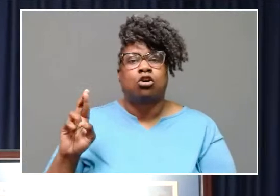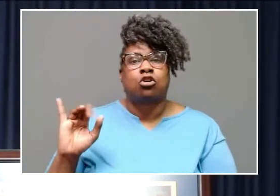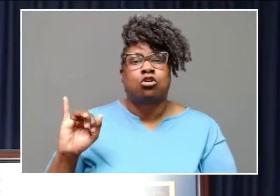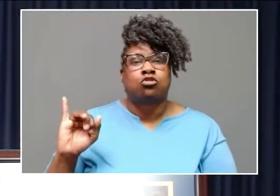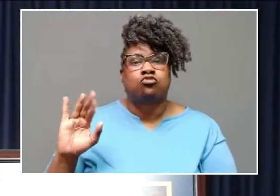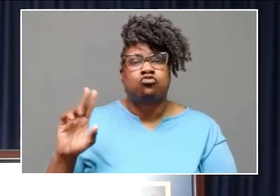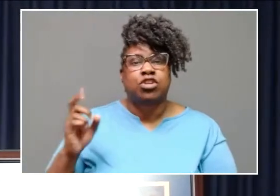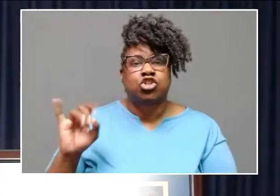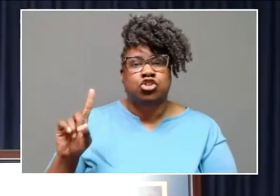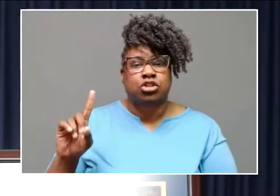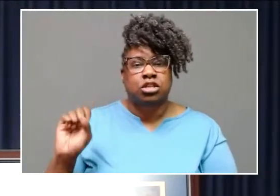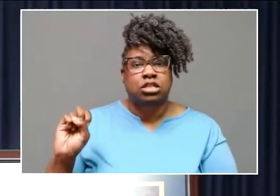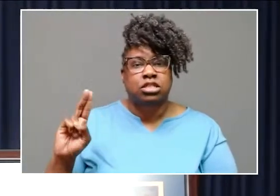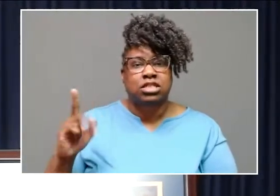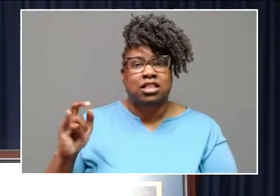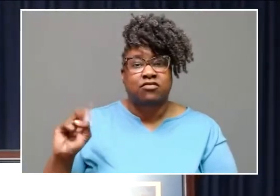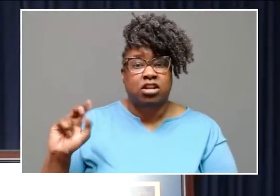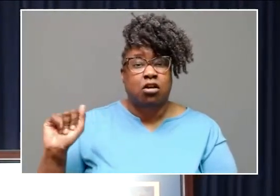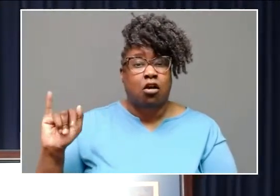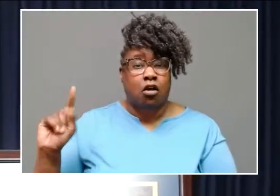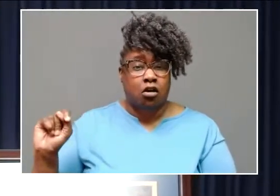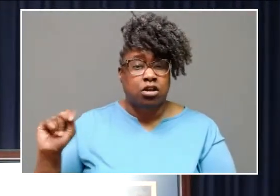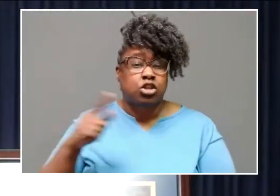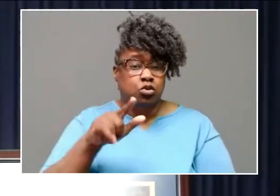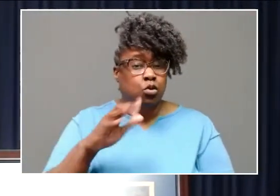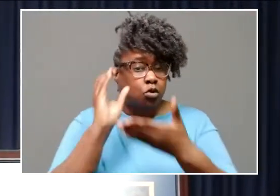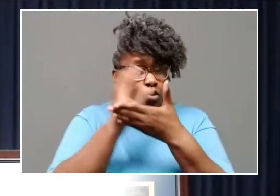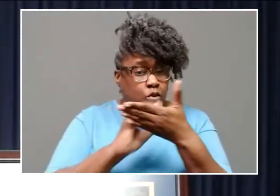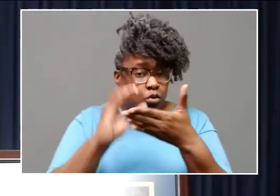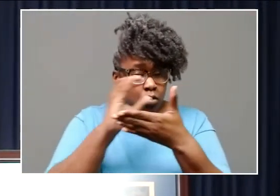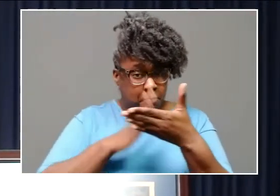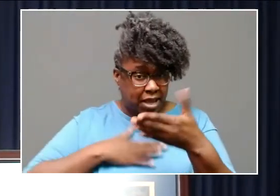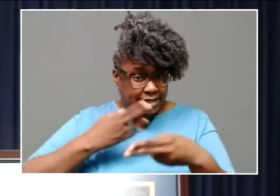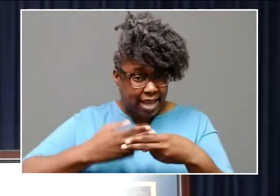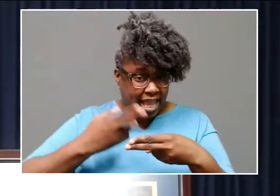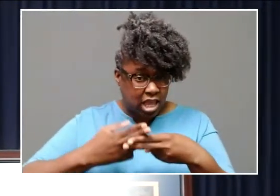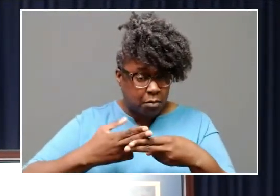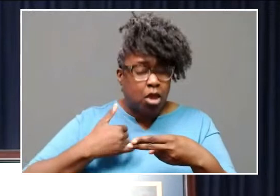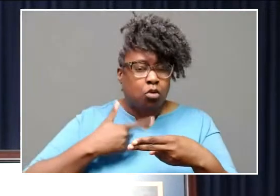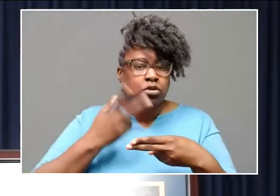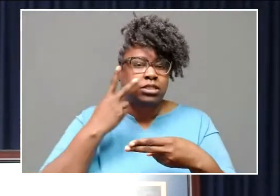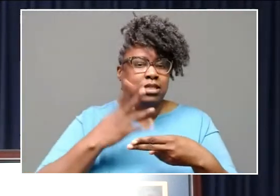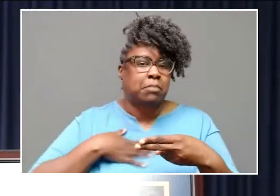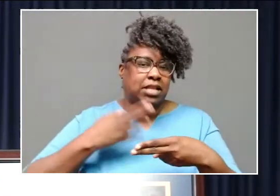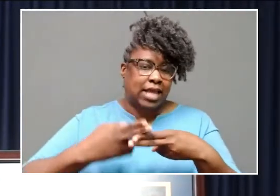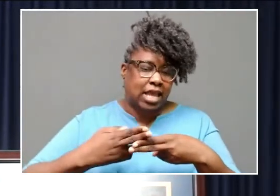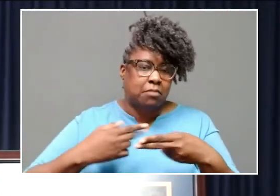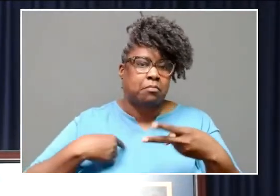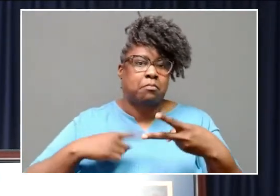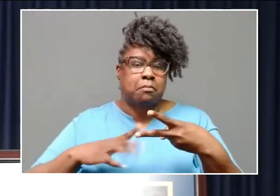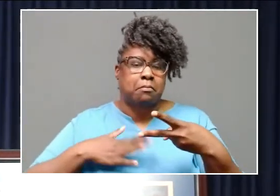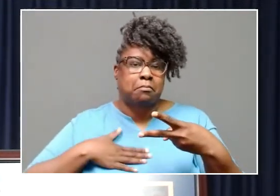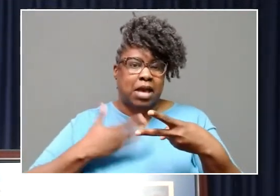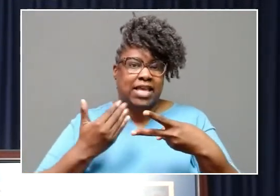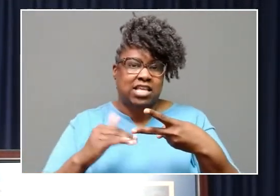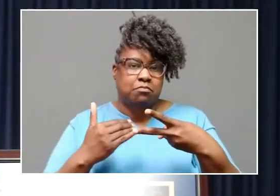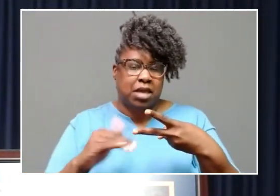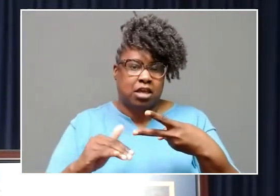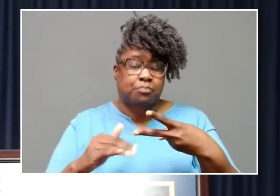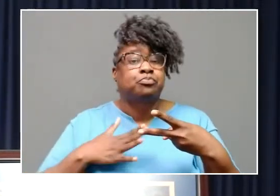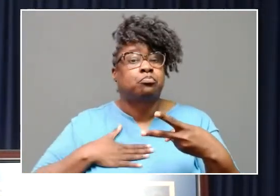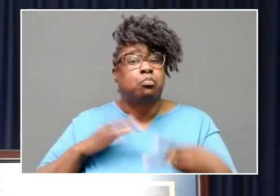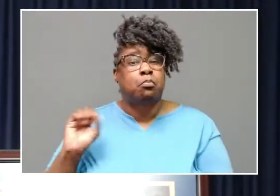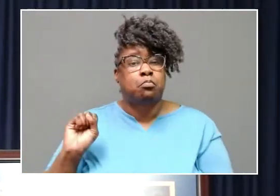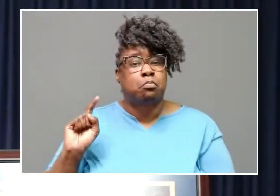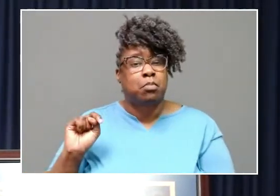pretty prominent up there, and it takes you to my website, my email. Just Google my name, and I have a studio and gallery in